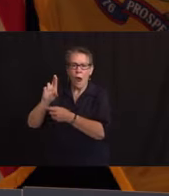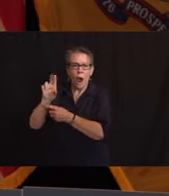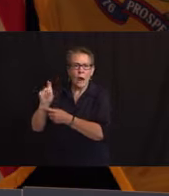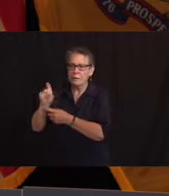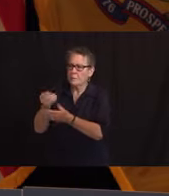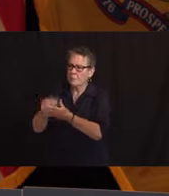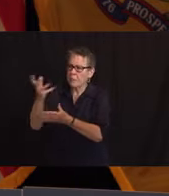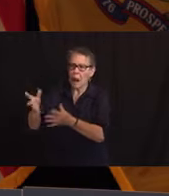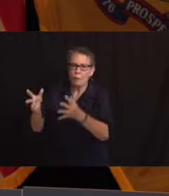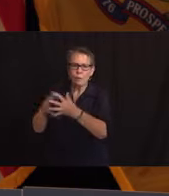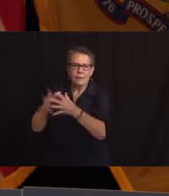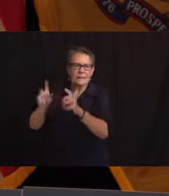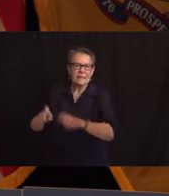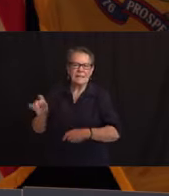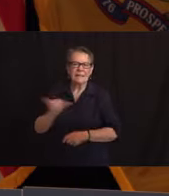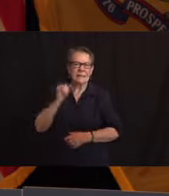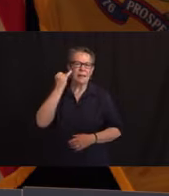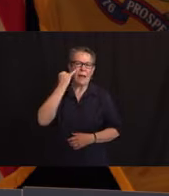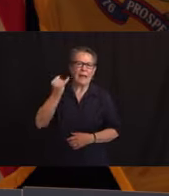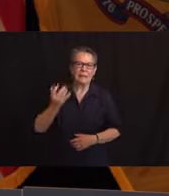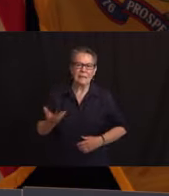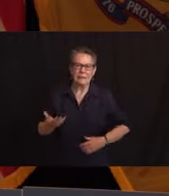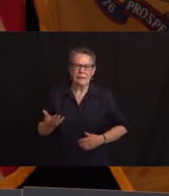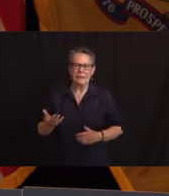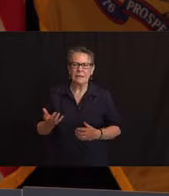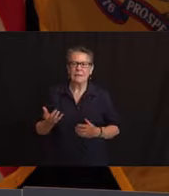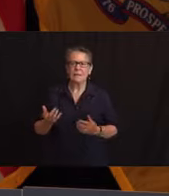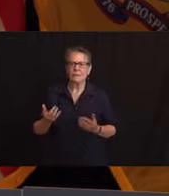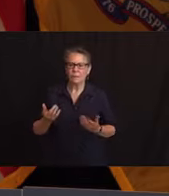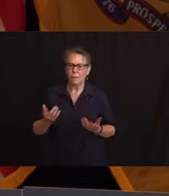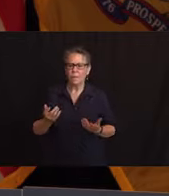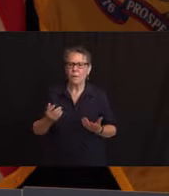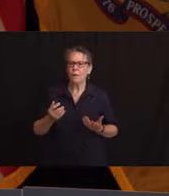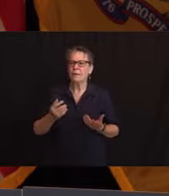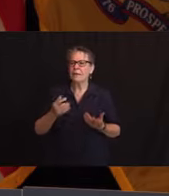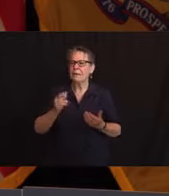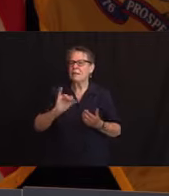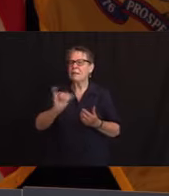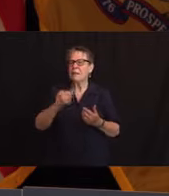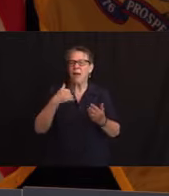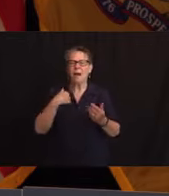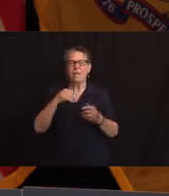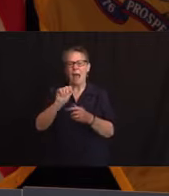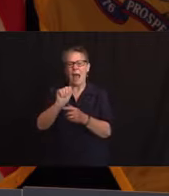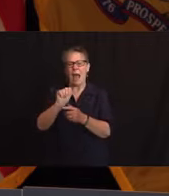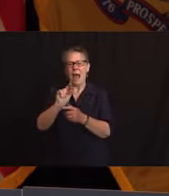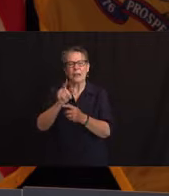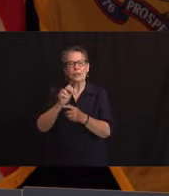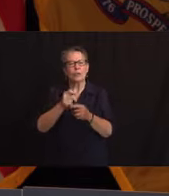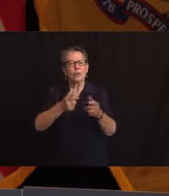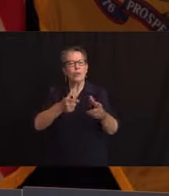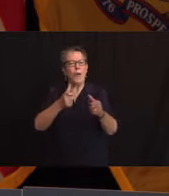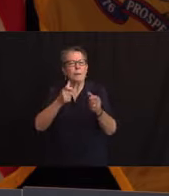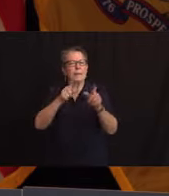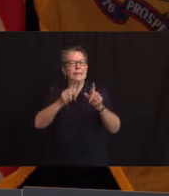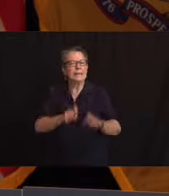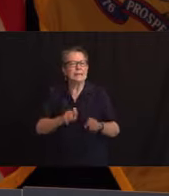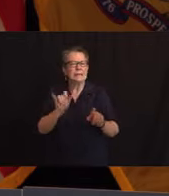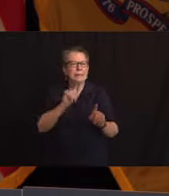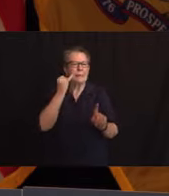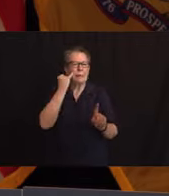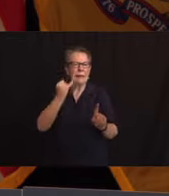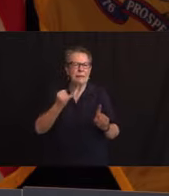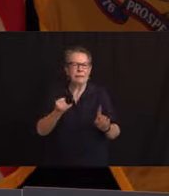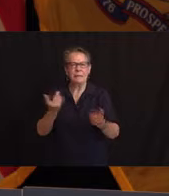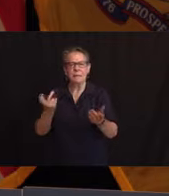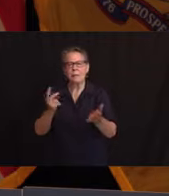done in doctors' offices and other places, the so-called rapid tests. As such, they have the same advantages and disadvantages of those